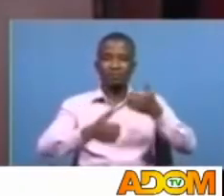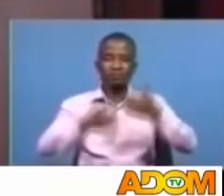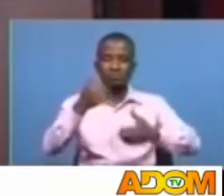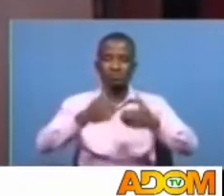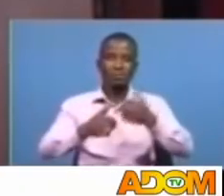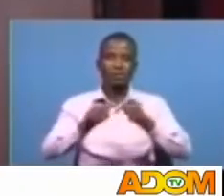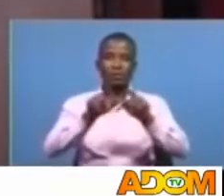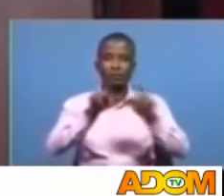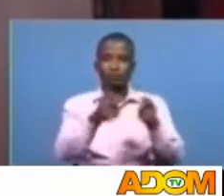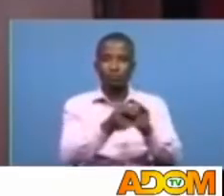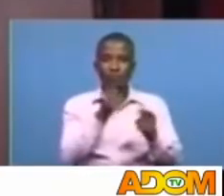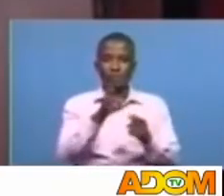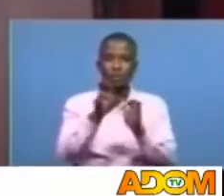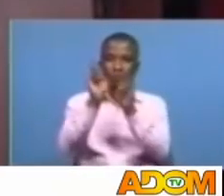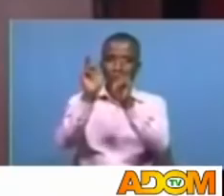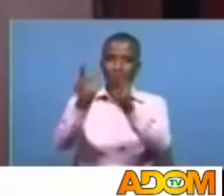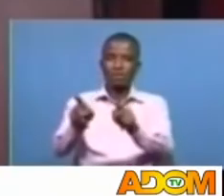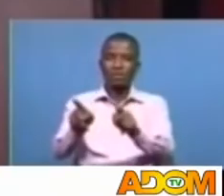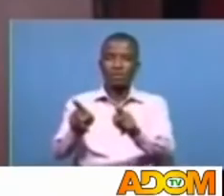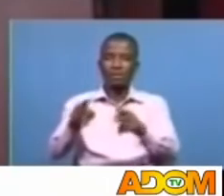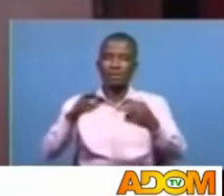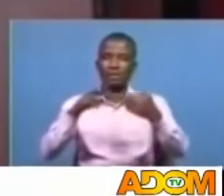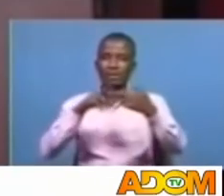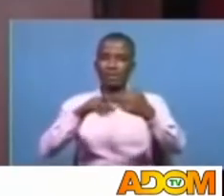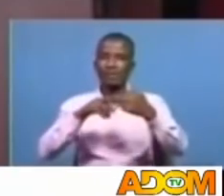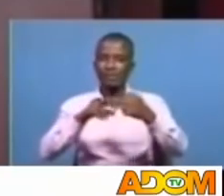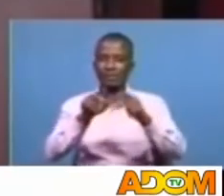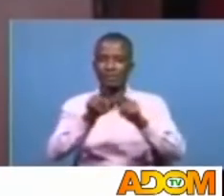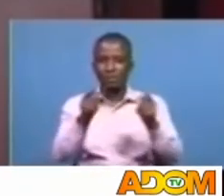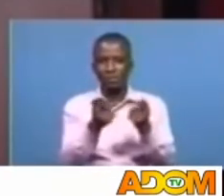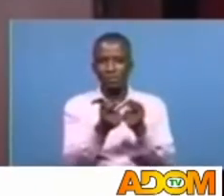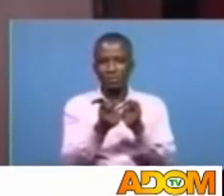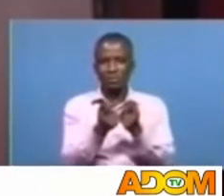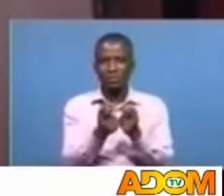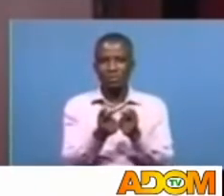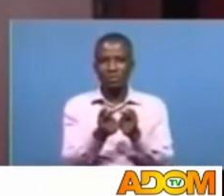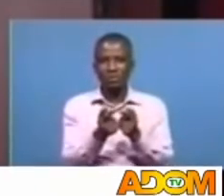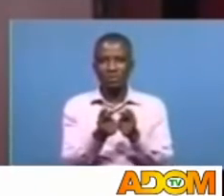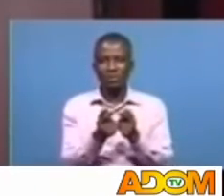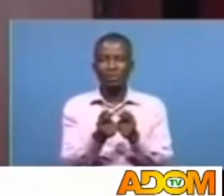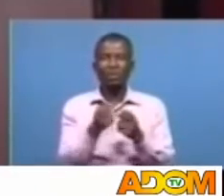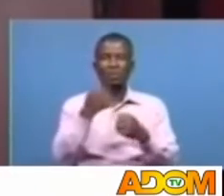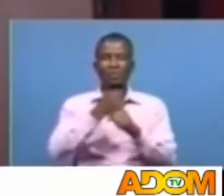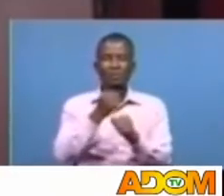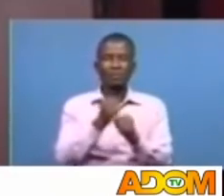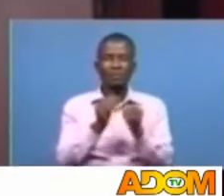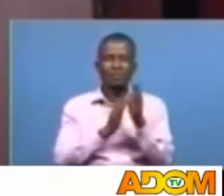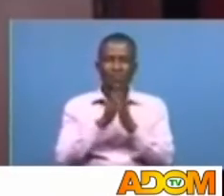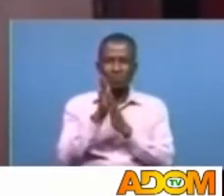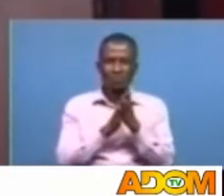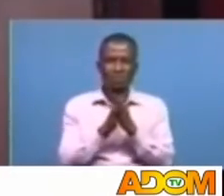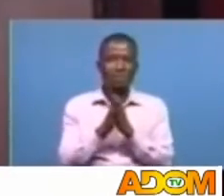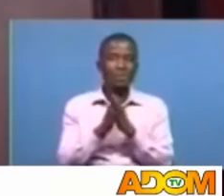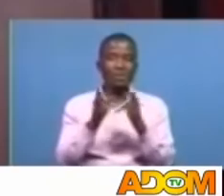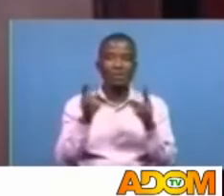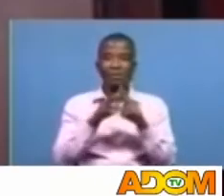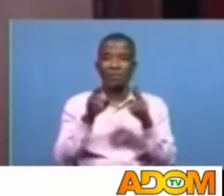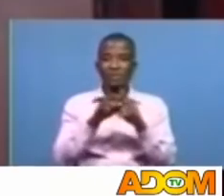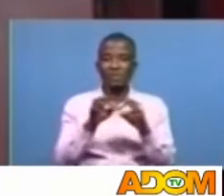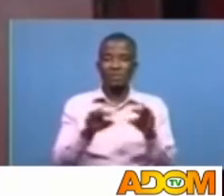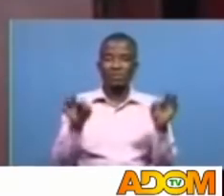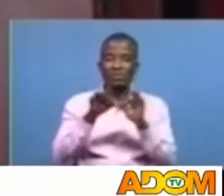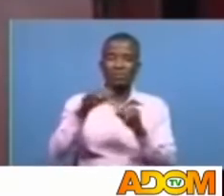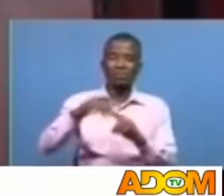or person whose relationship to a party makes its interest substantially the